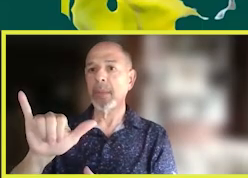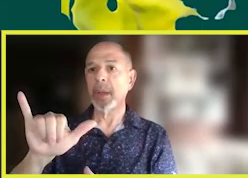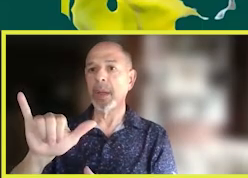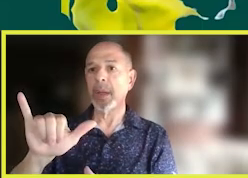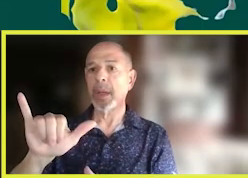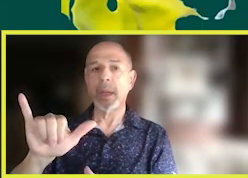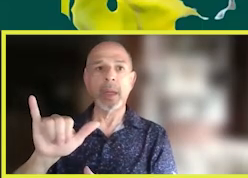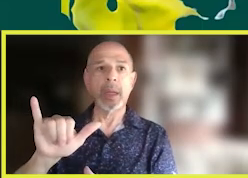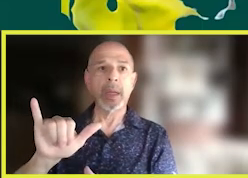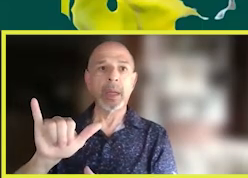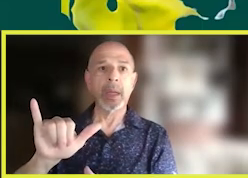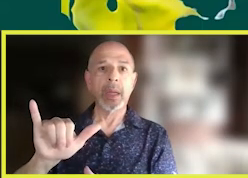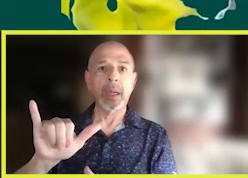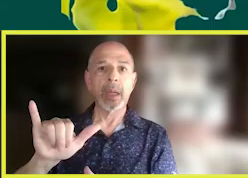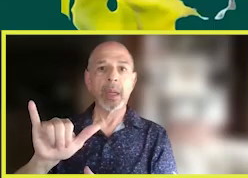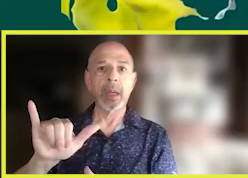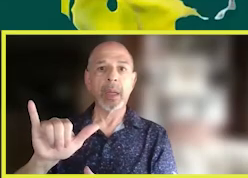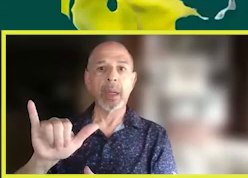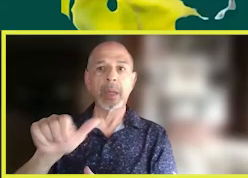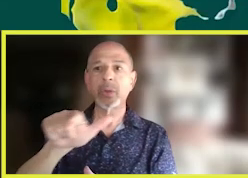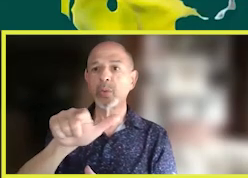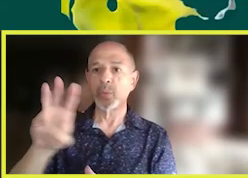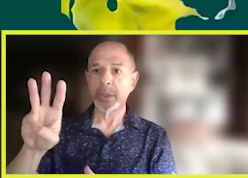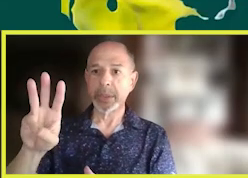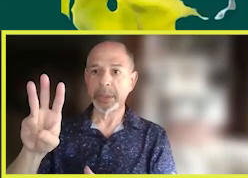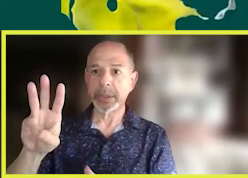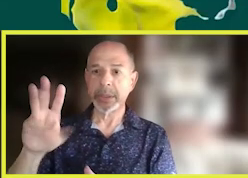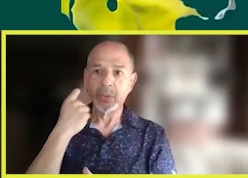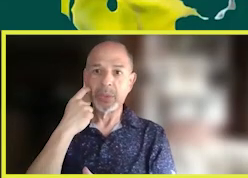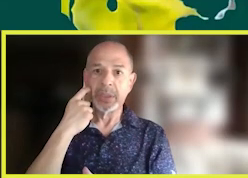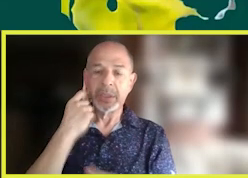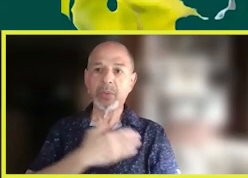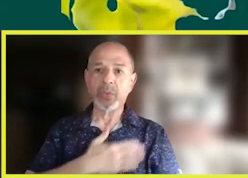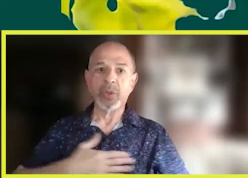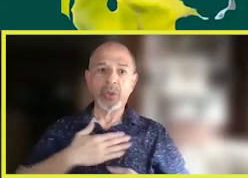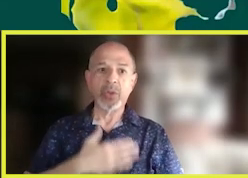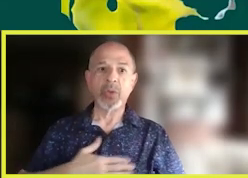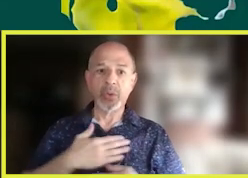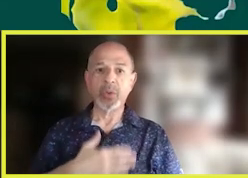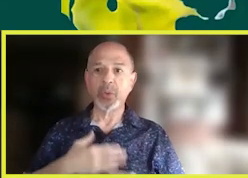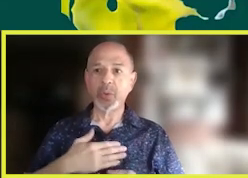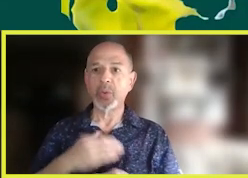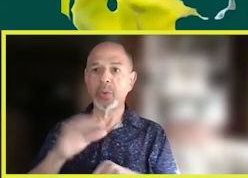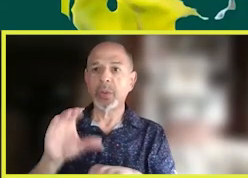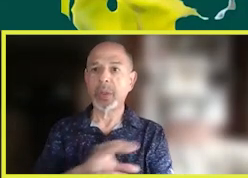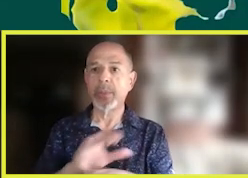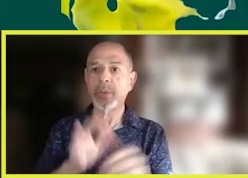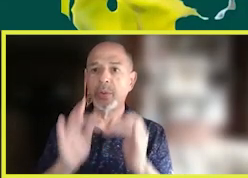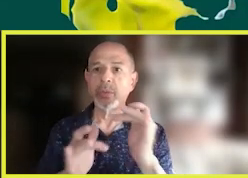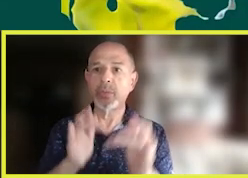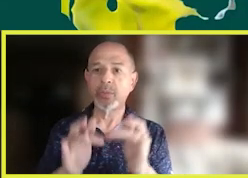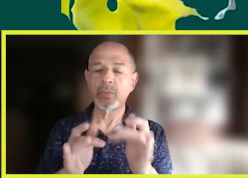26th, I was going to say 36. On May 26th, we enjoyed a webinar with guests, 4 Seasons of